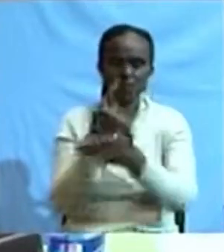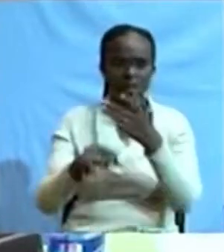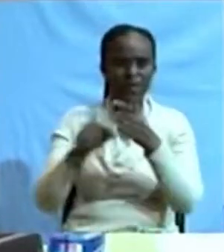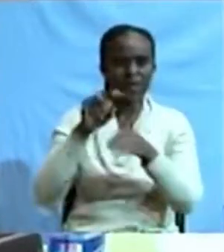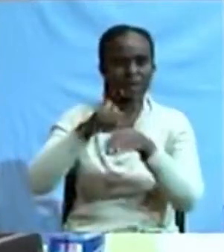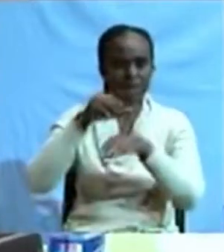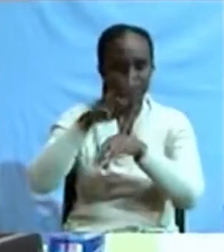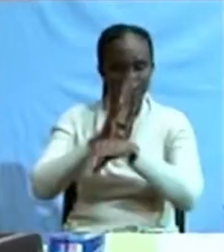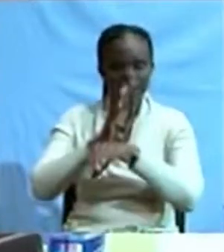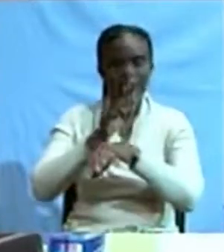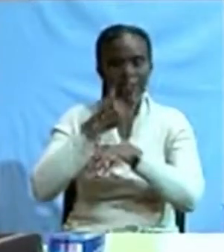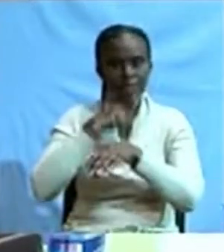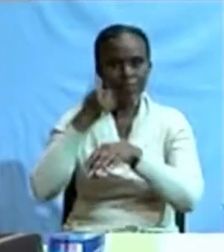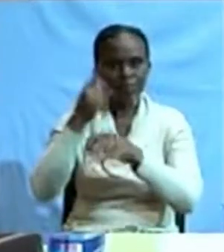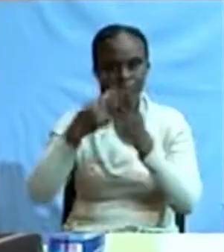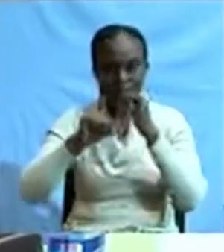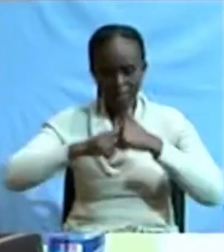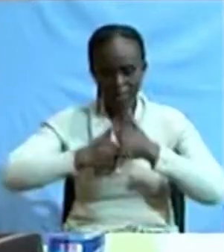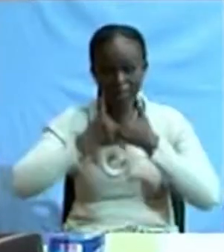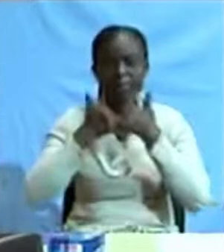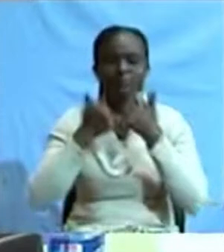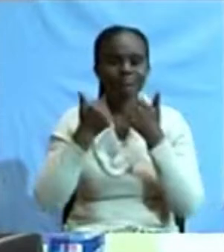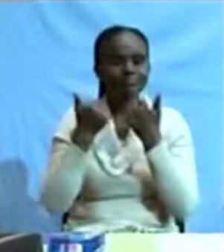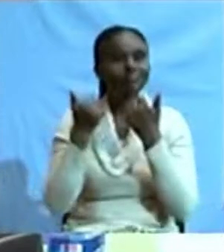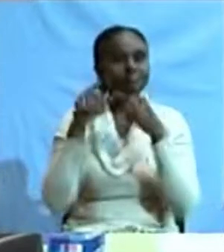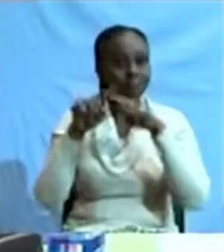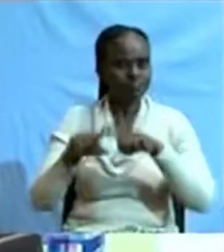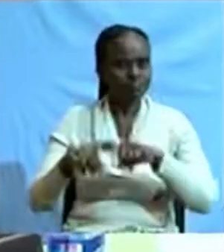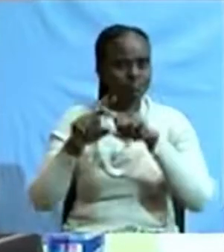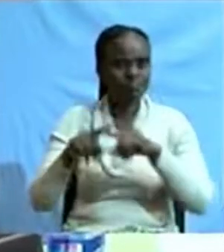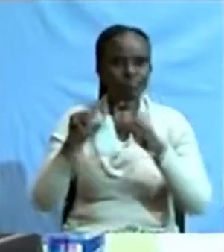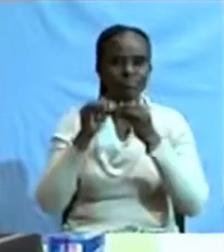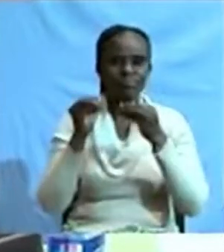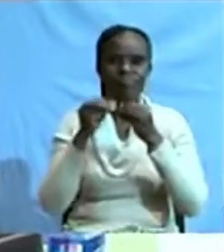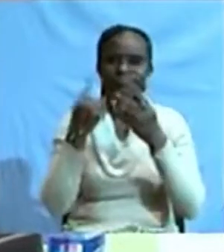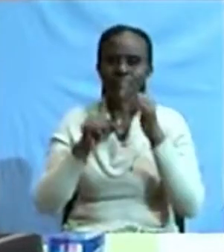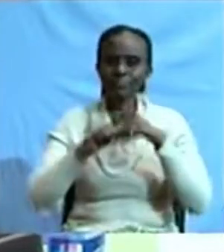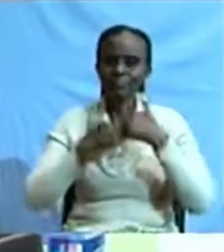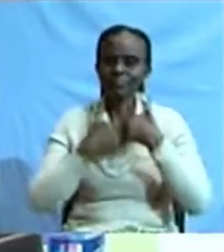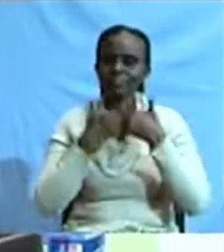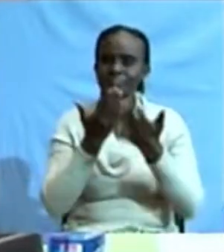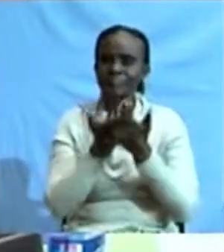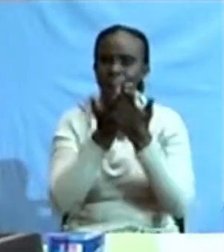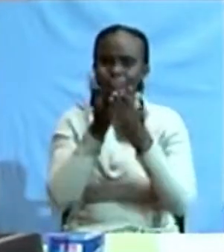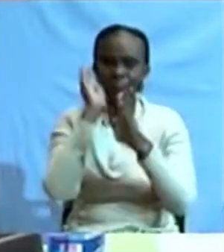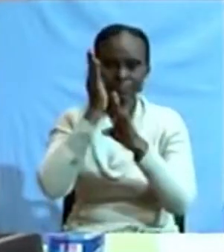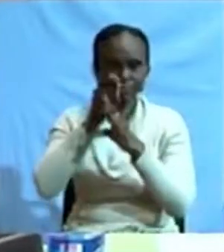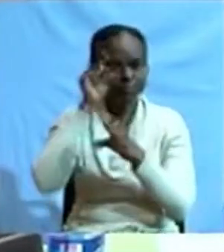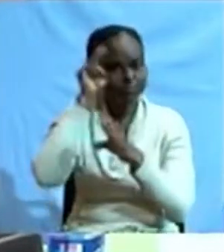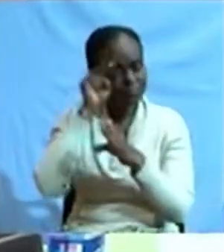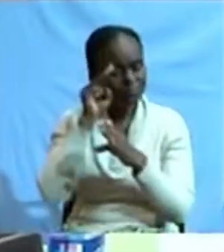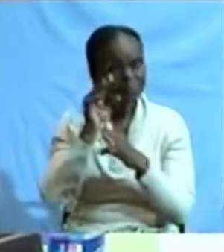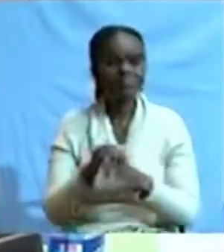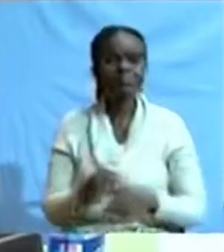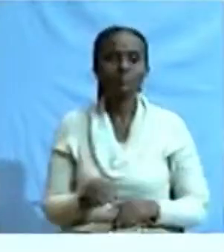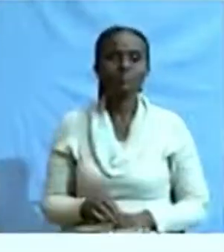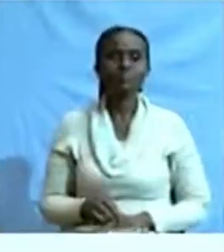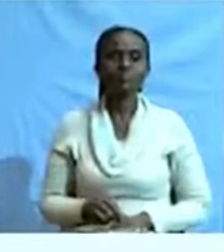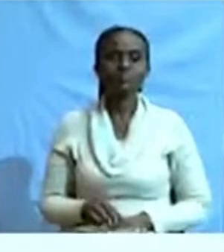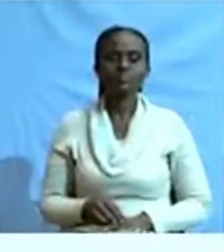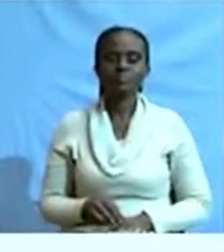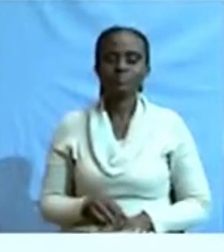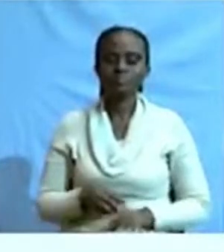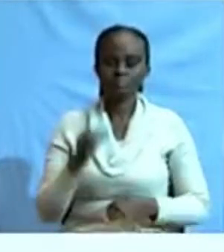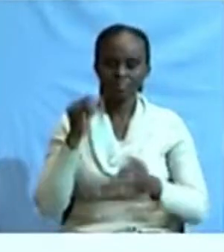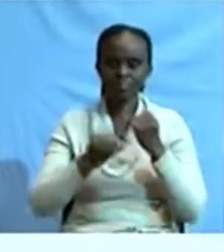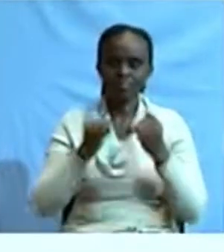Mbala. And that's what we are really, really counting on, and that's what we've submitted to the ministry. There was the last question from